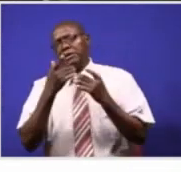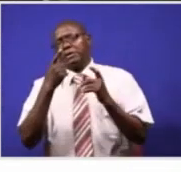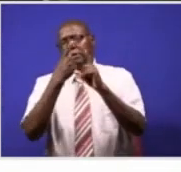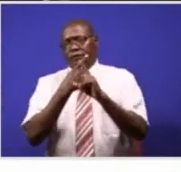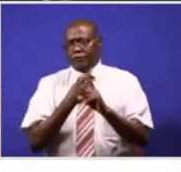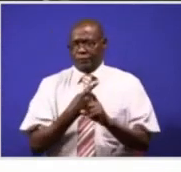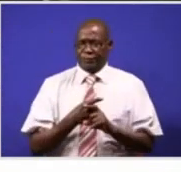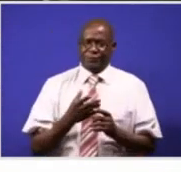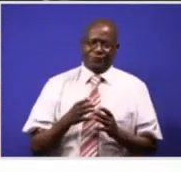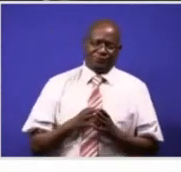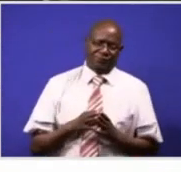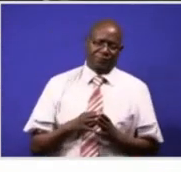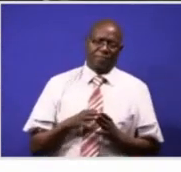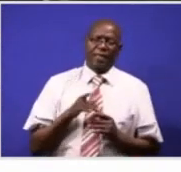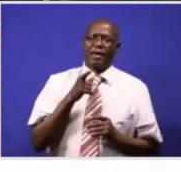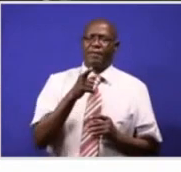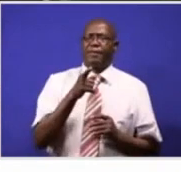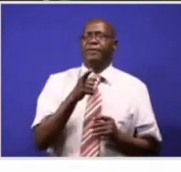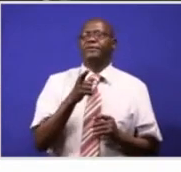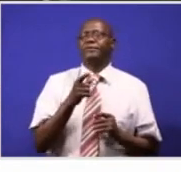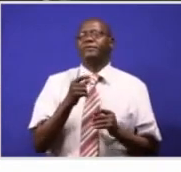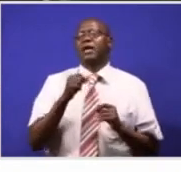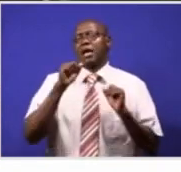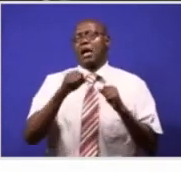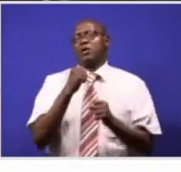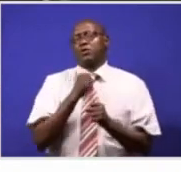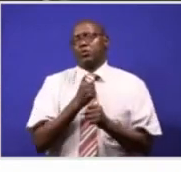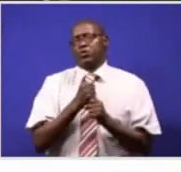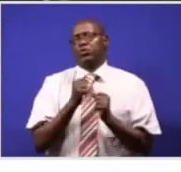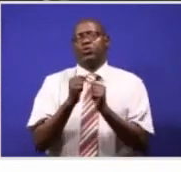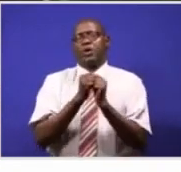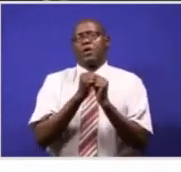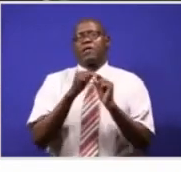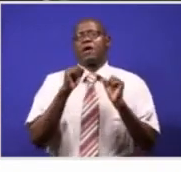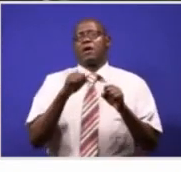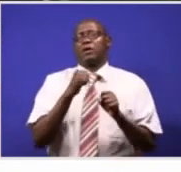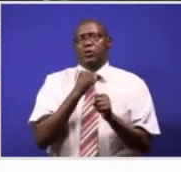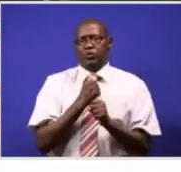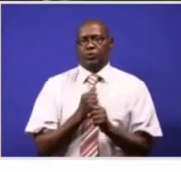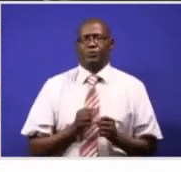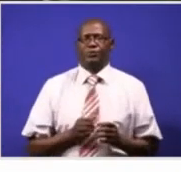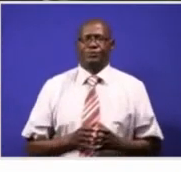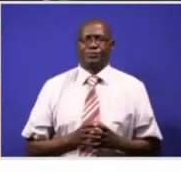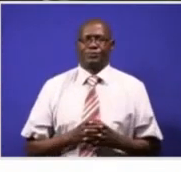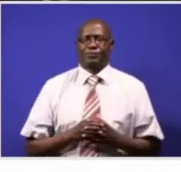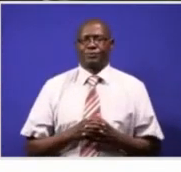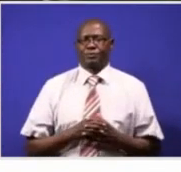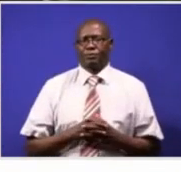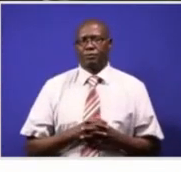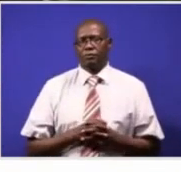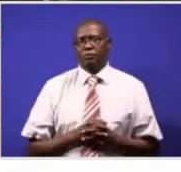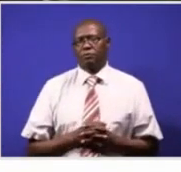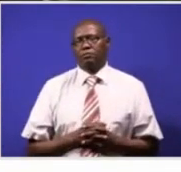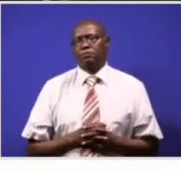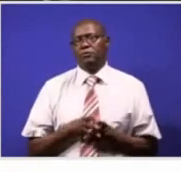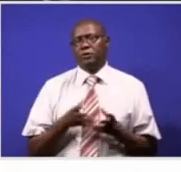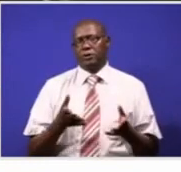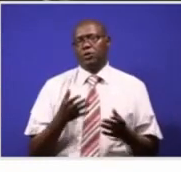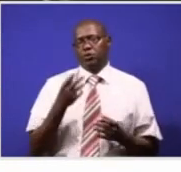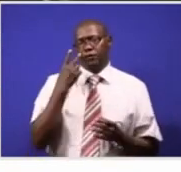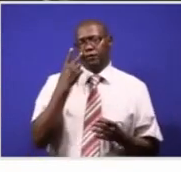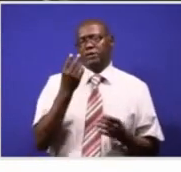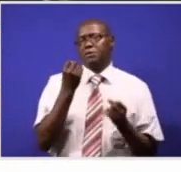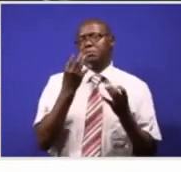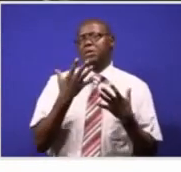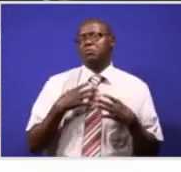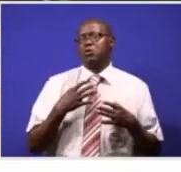it's possible, it can be done, and together we can do it. Well, Jane, we've seen many people go into the streets,